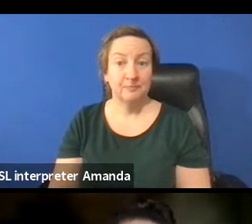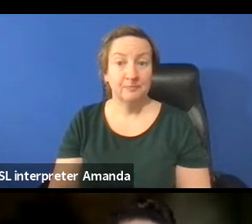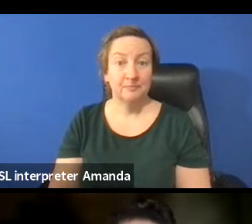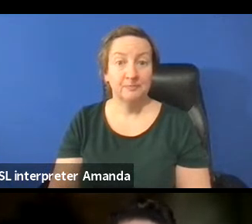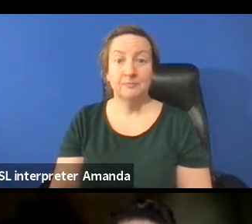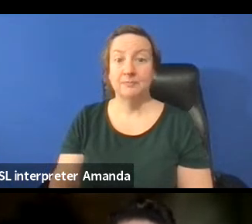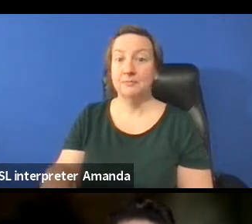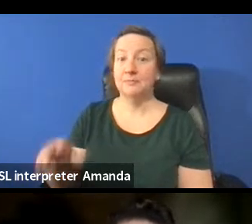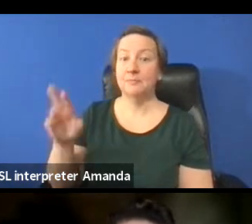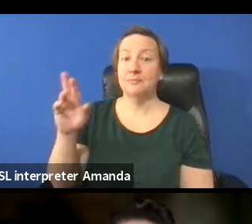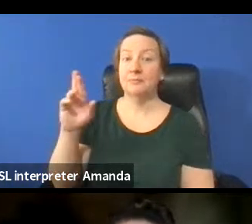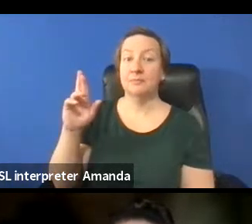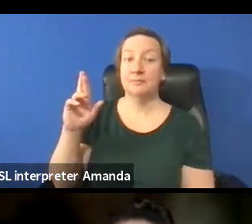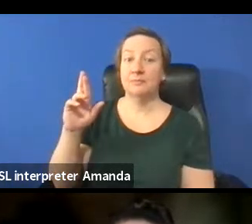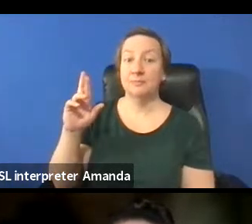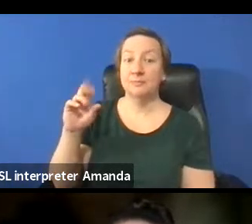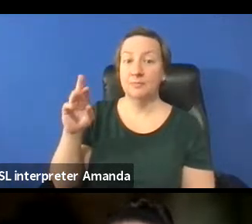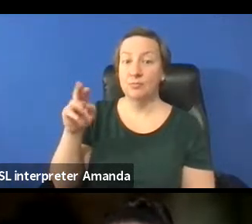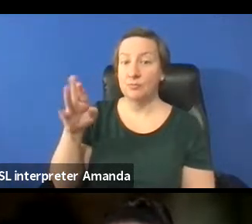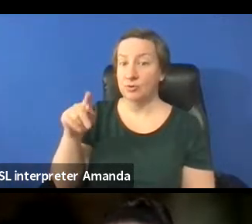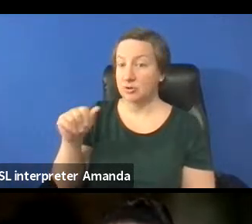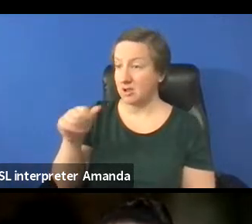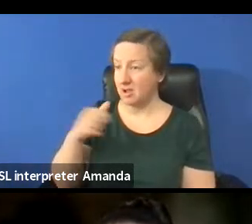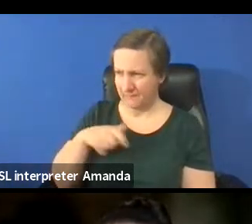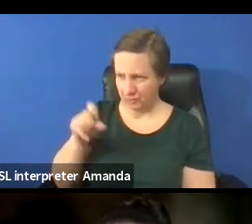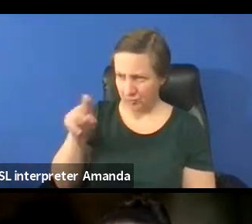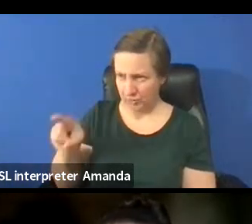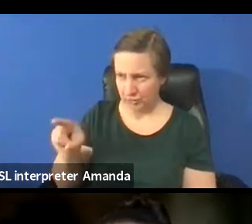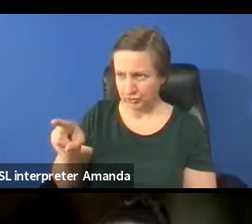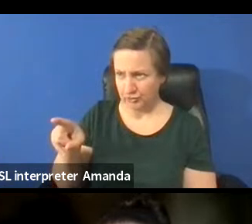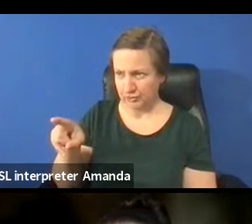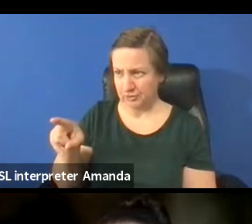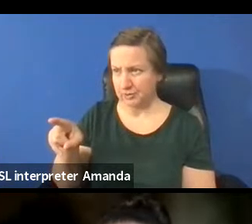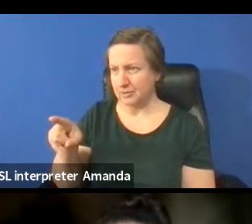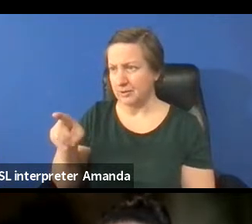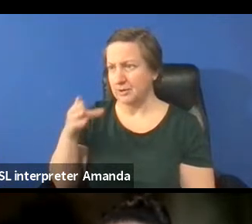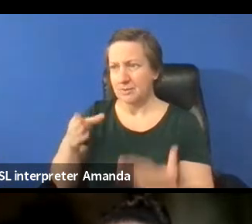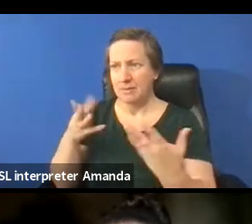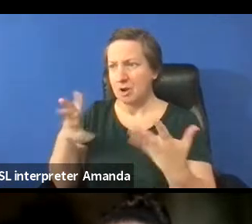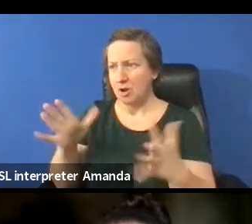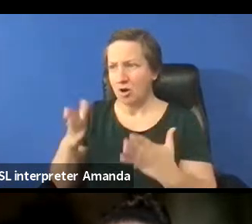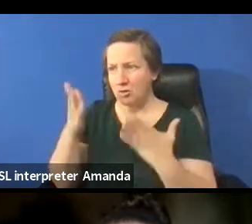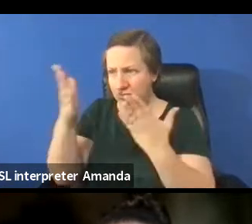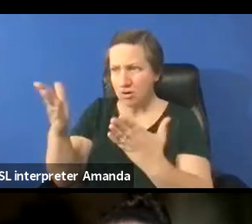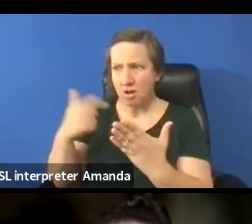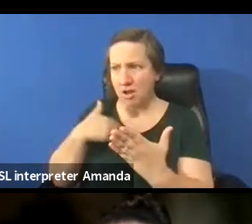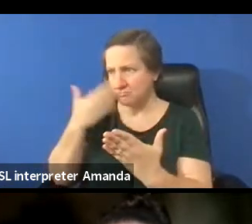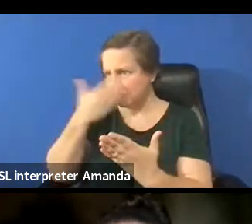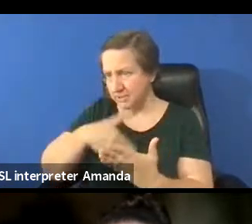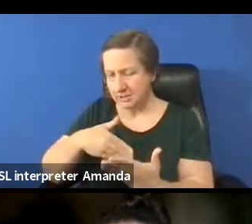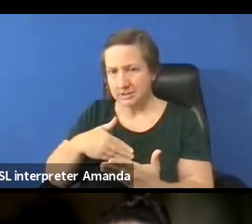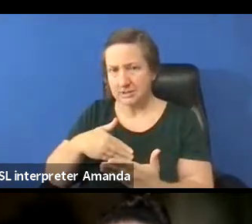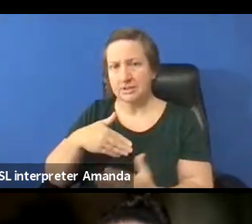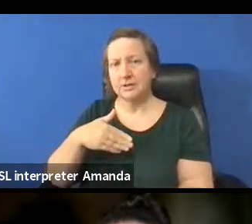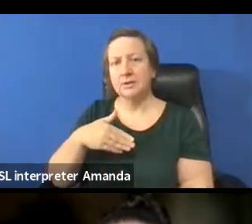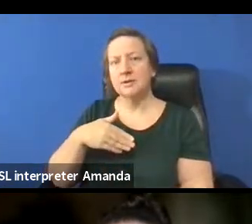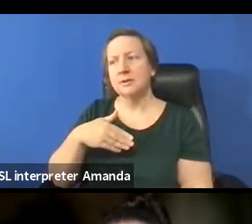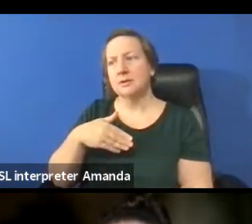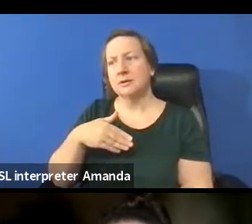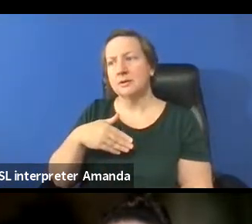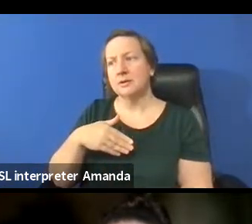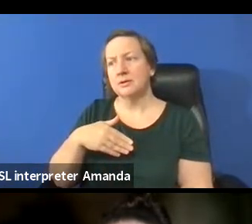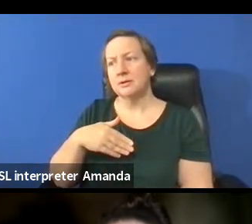I just had a question, and that was, and it could have already been brought up, and I just missed it.